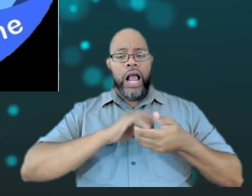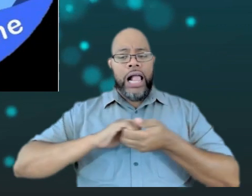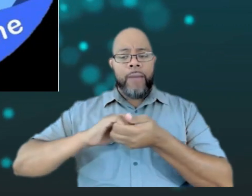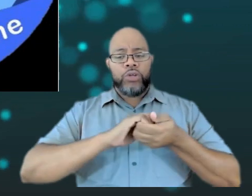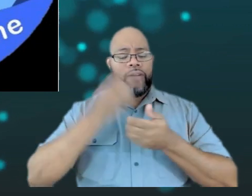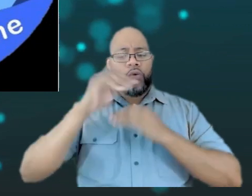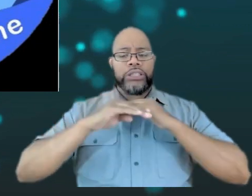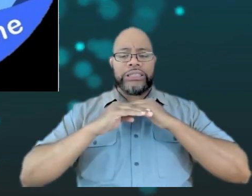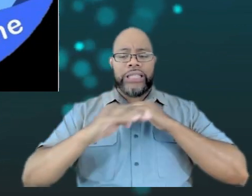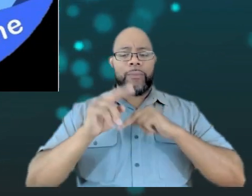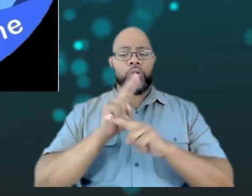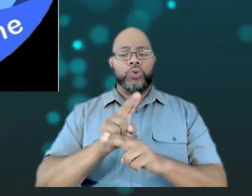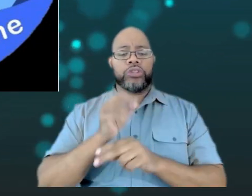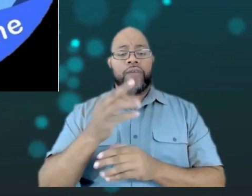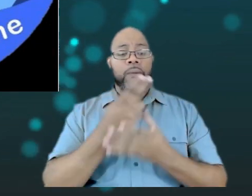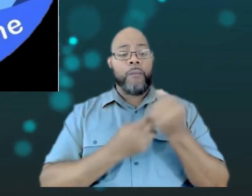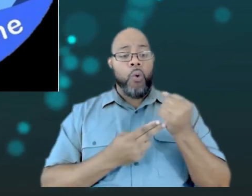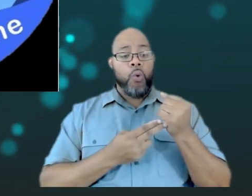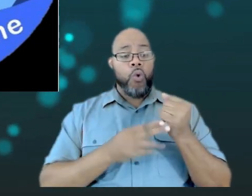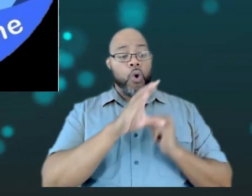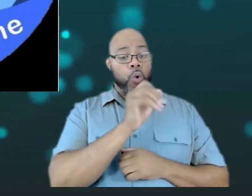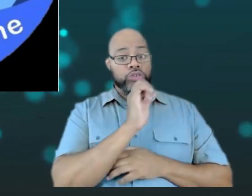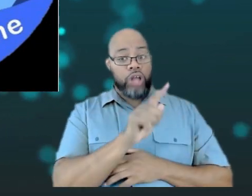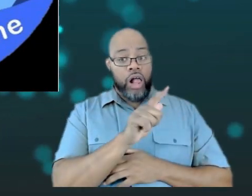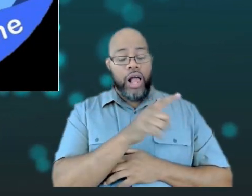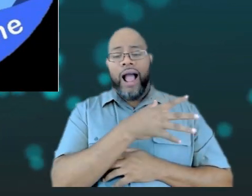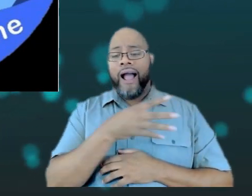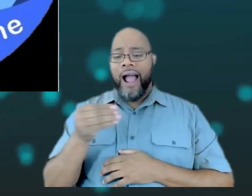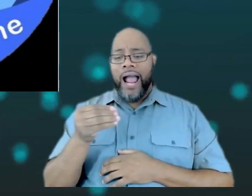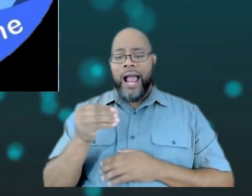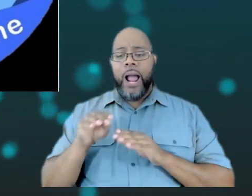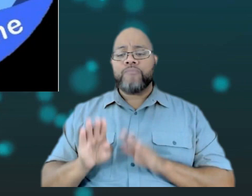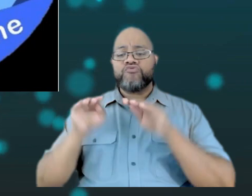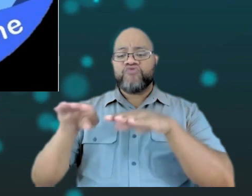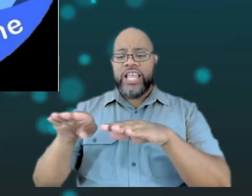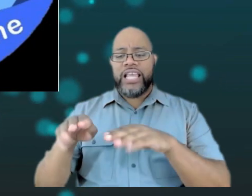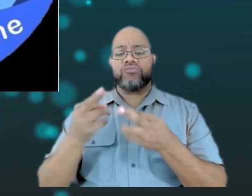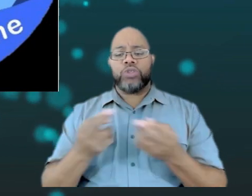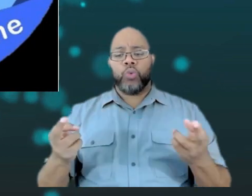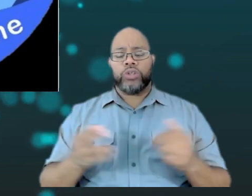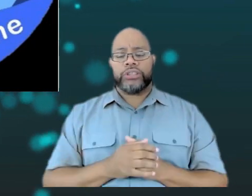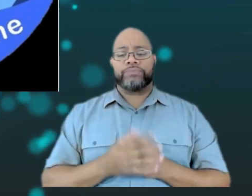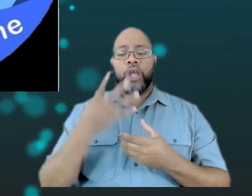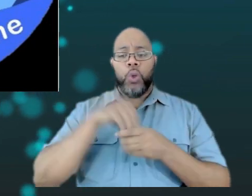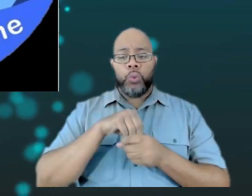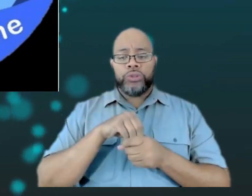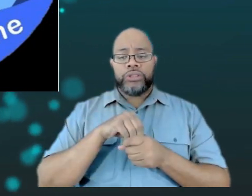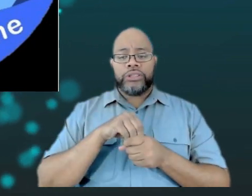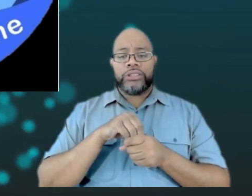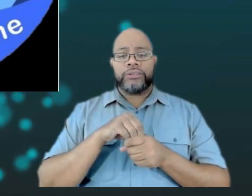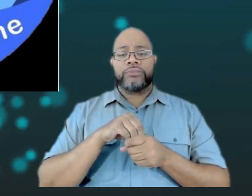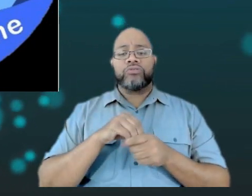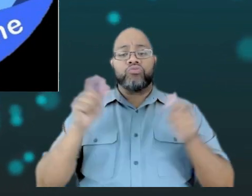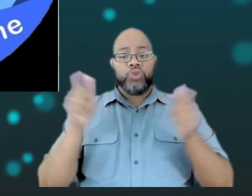for the sustainable use of both coastal and marine resources, including by